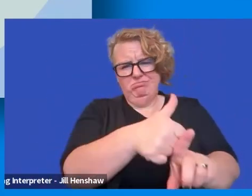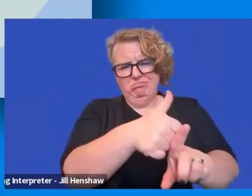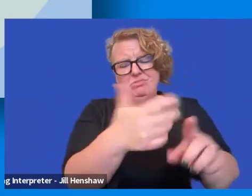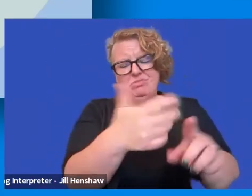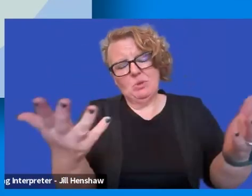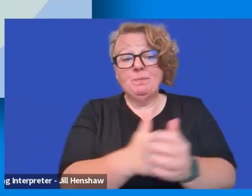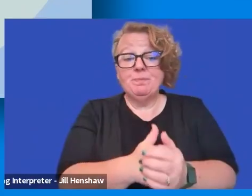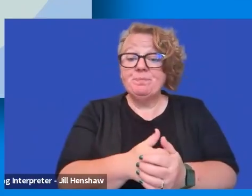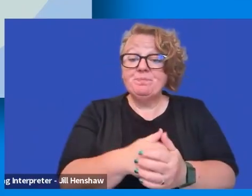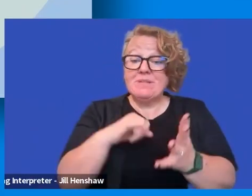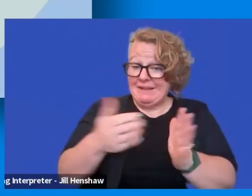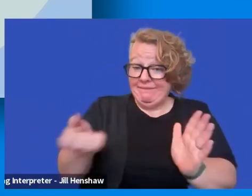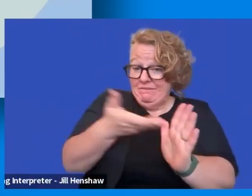question?